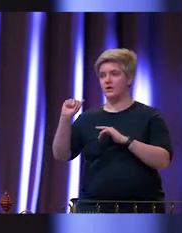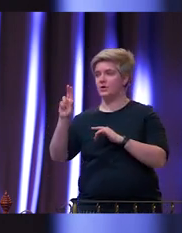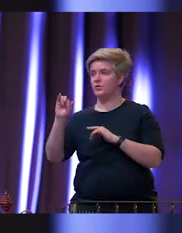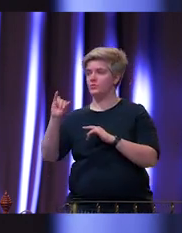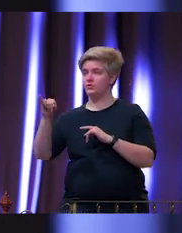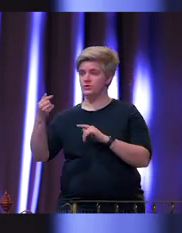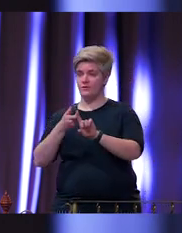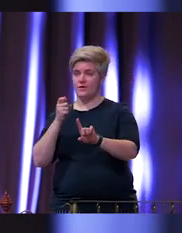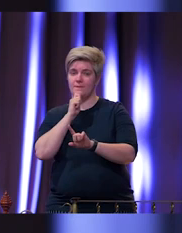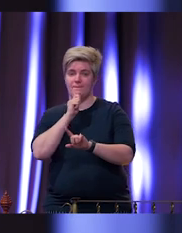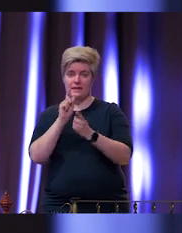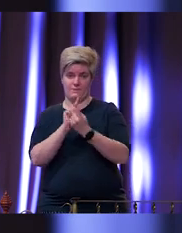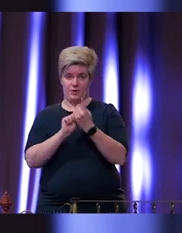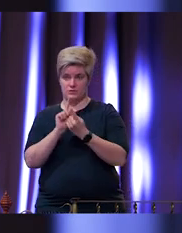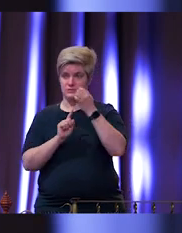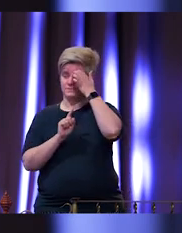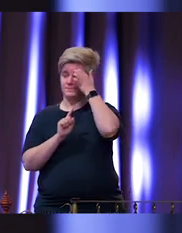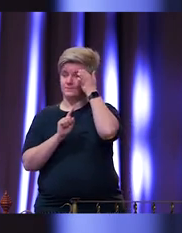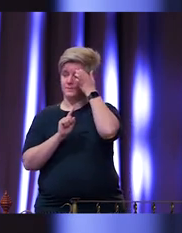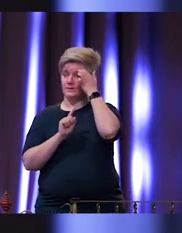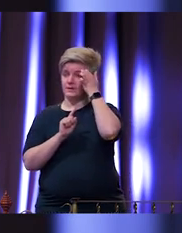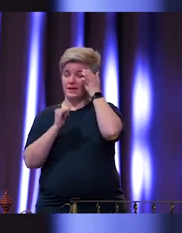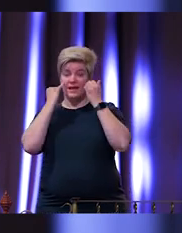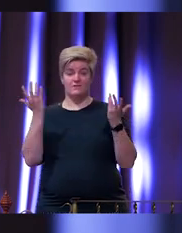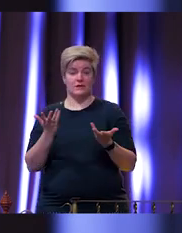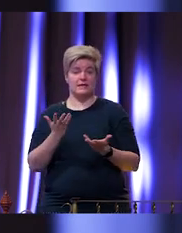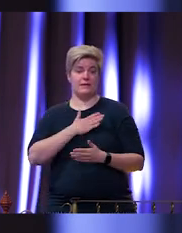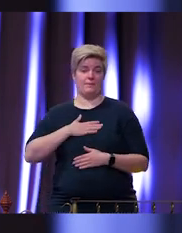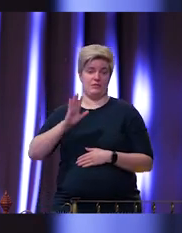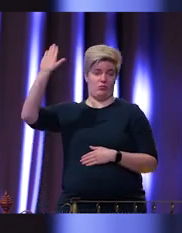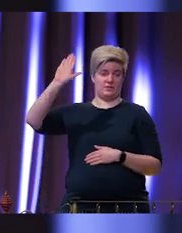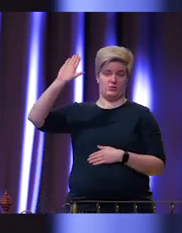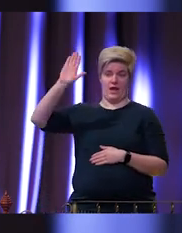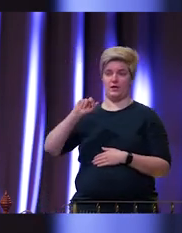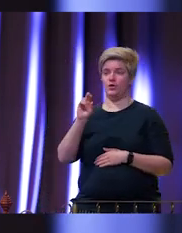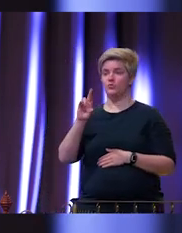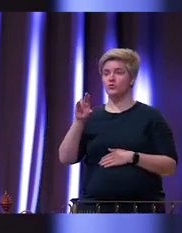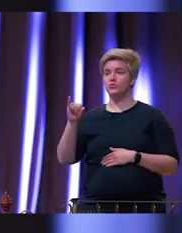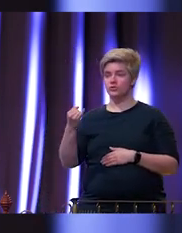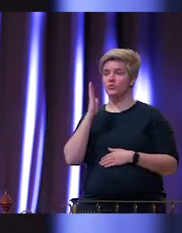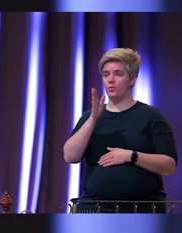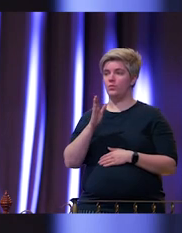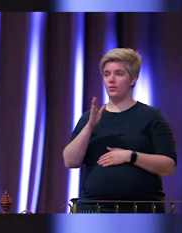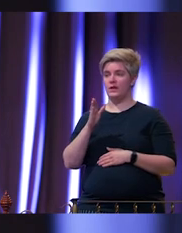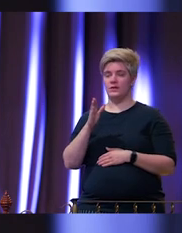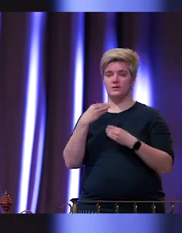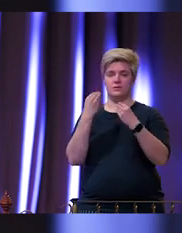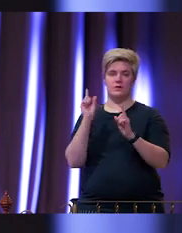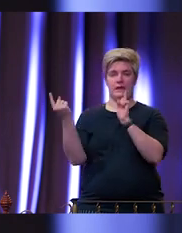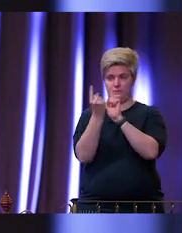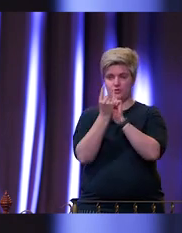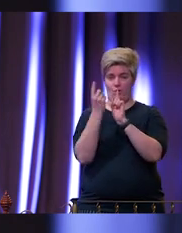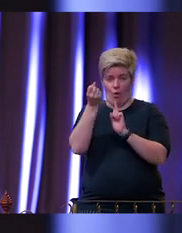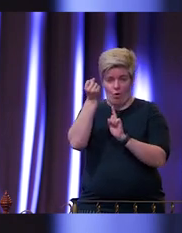your hand, and Urooj will come to you. Hold your question until she comes over so that you can speak into the mic. That way, the folks who are live